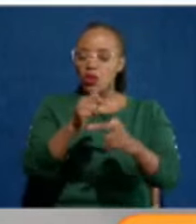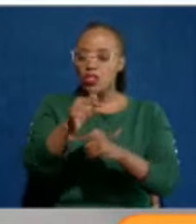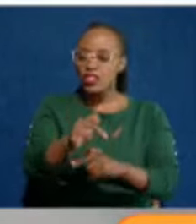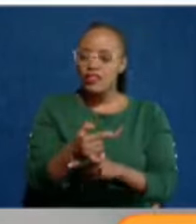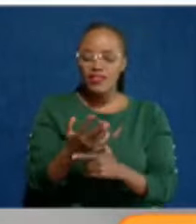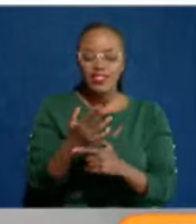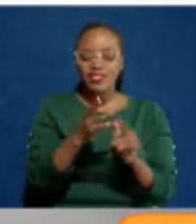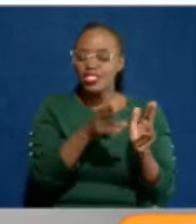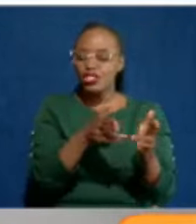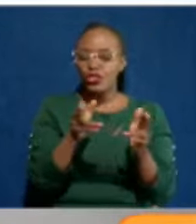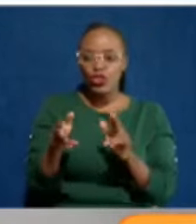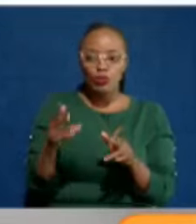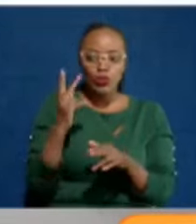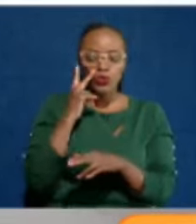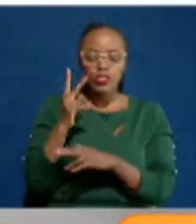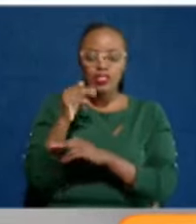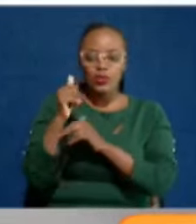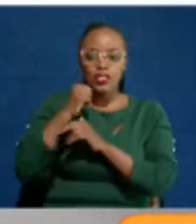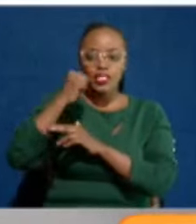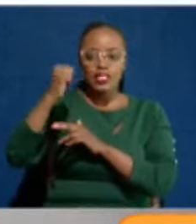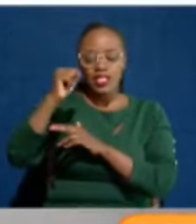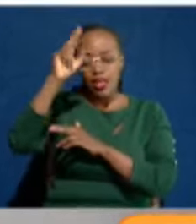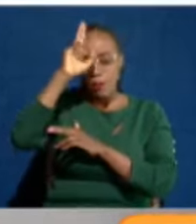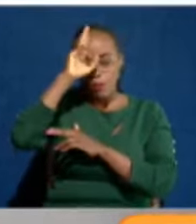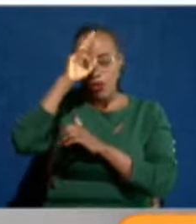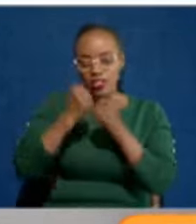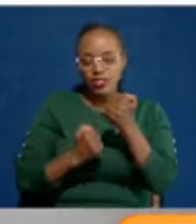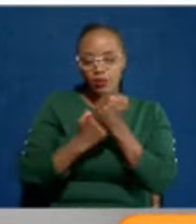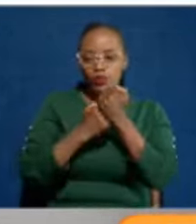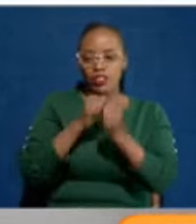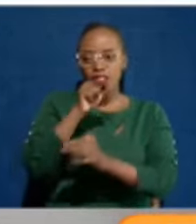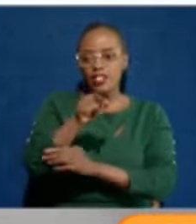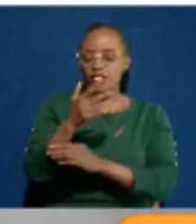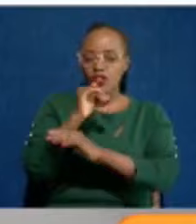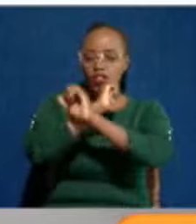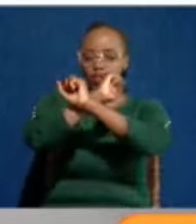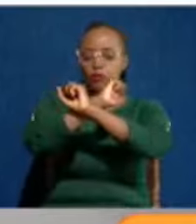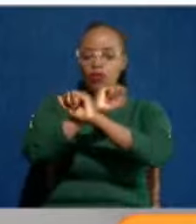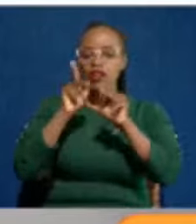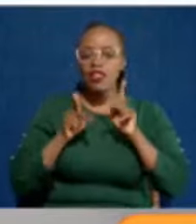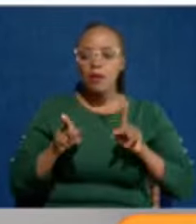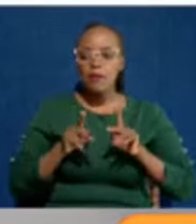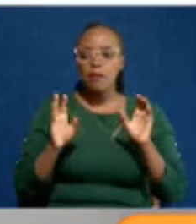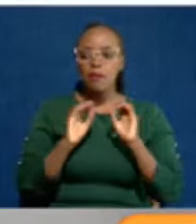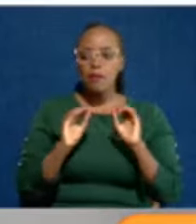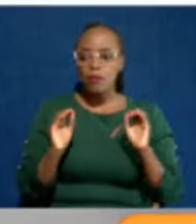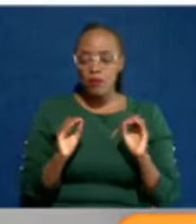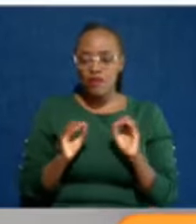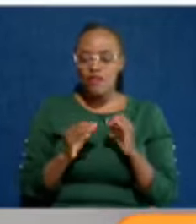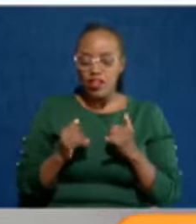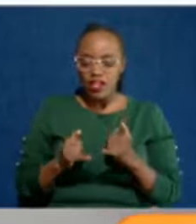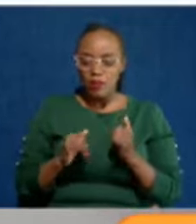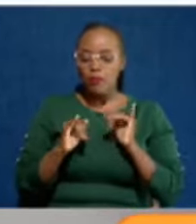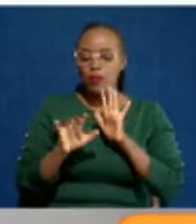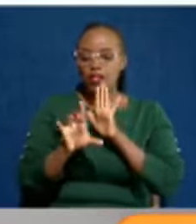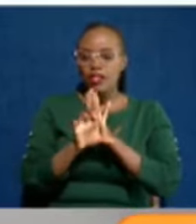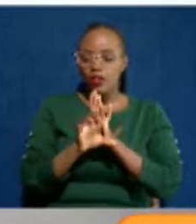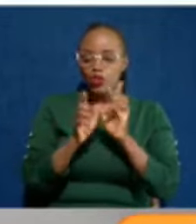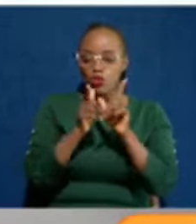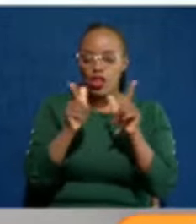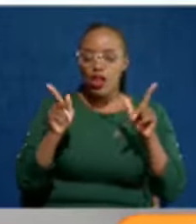very obvious to see on which side the police is leaning, and it is not on the protection of people and enforcing the law to